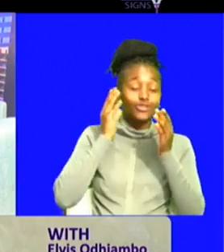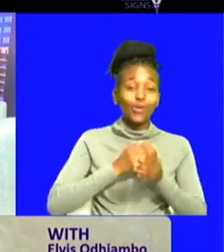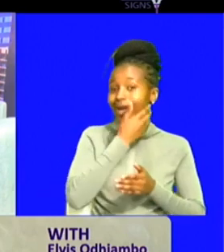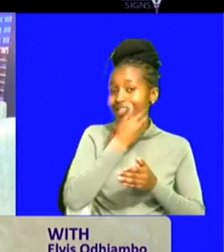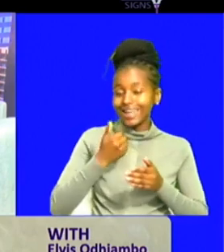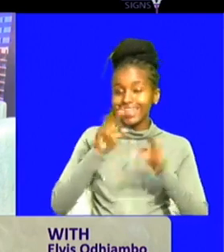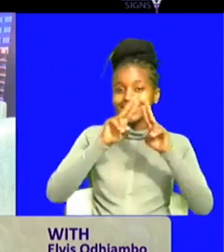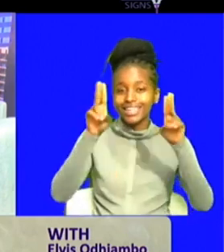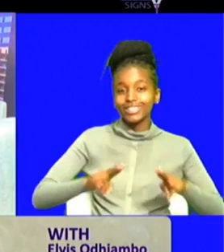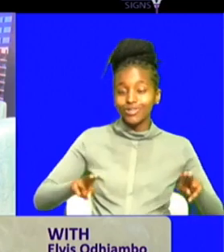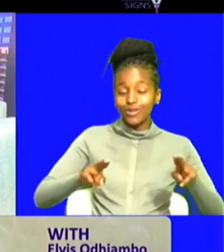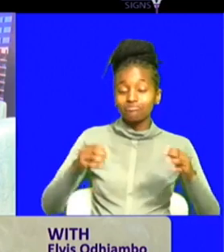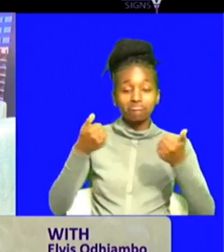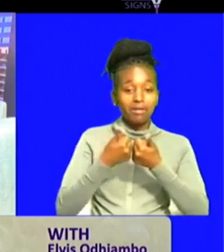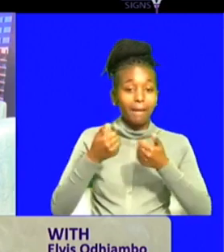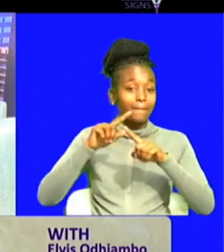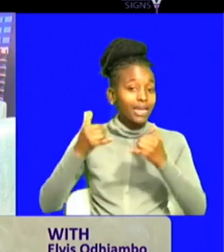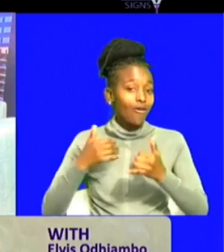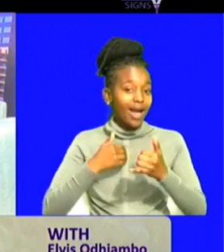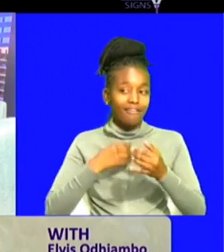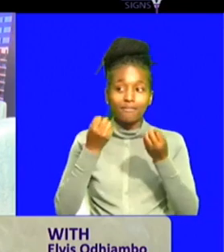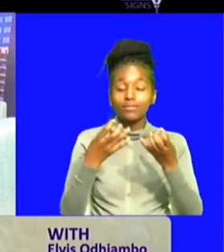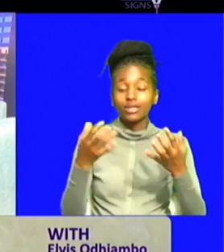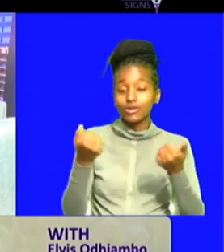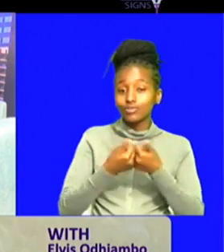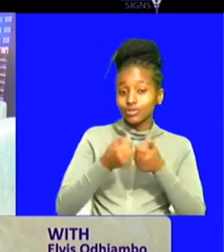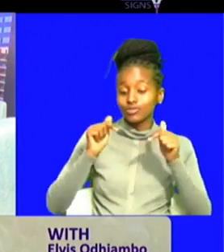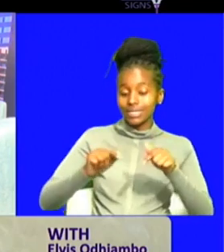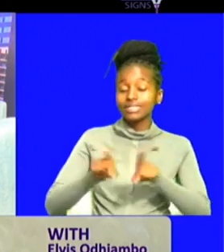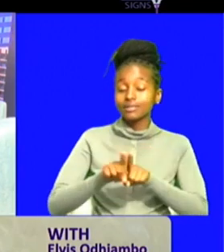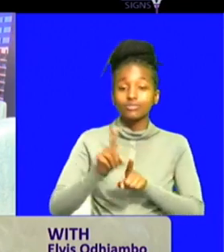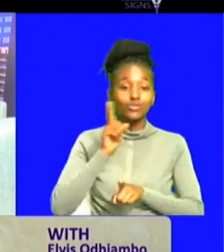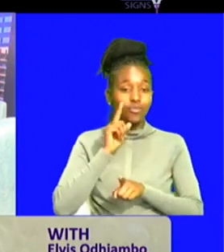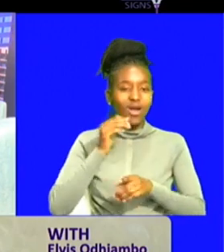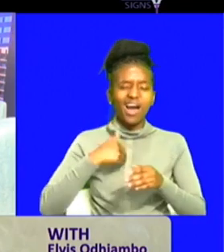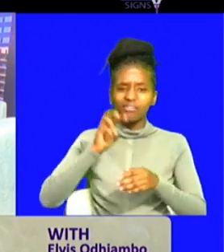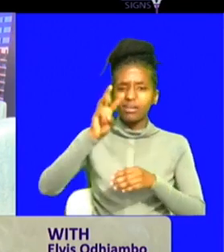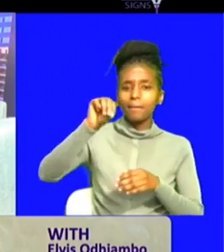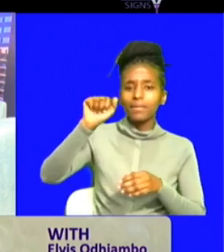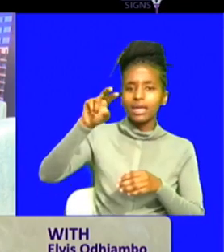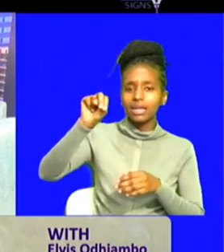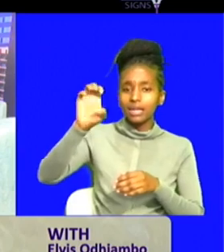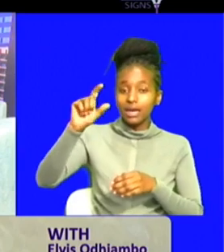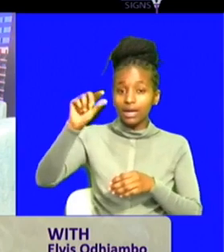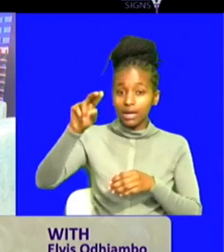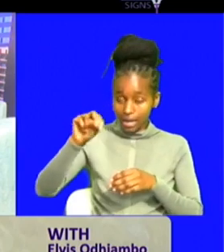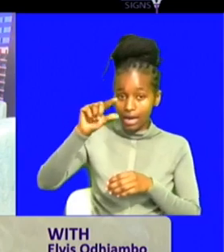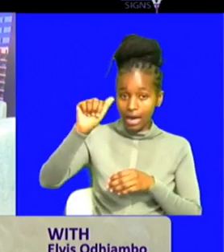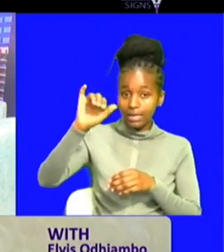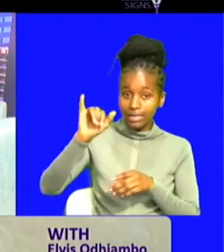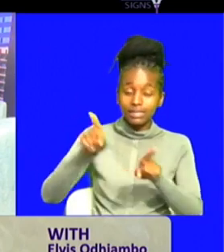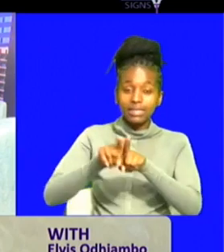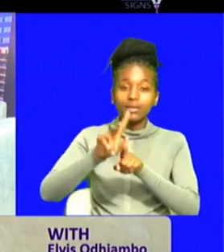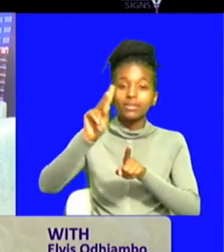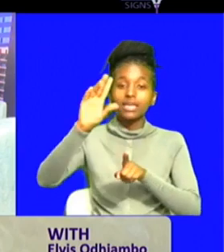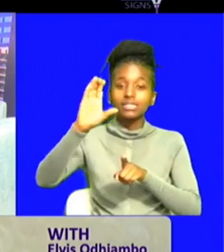tournament takes place today and tomorrow, and a lot of action is expected with the current champions Menengai Oilers already favorites of the game. We